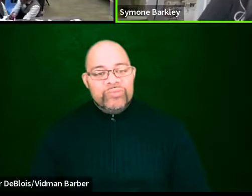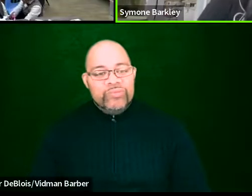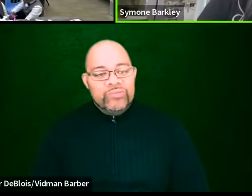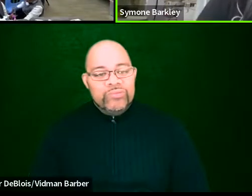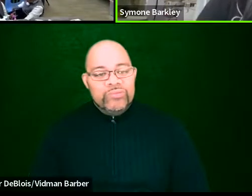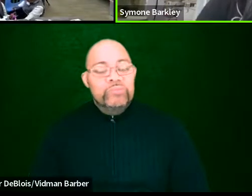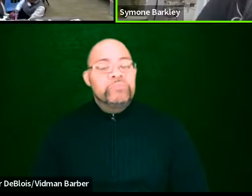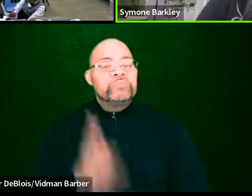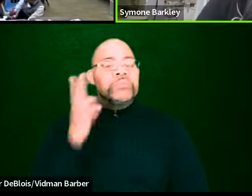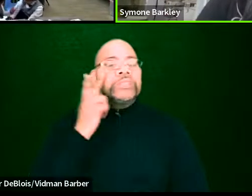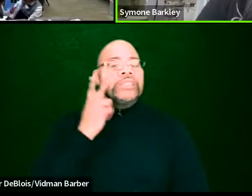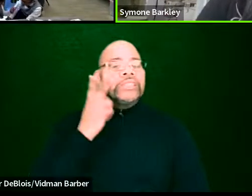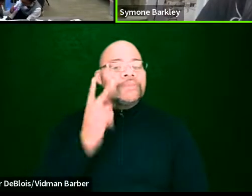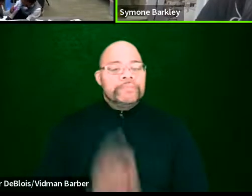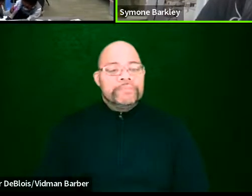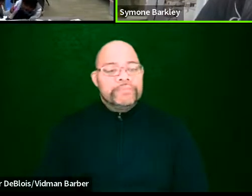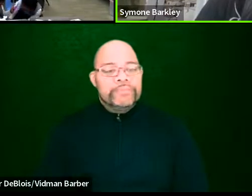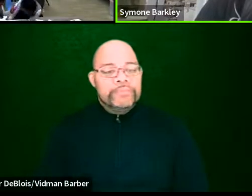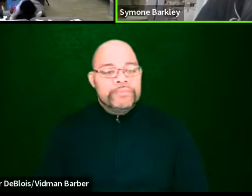Let's see.